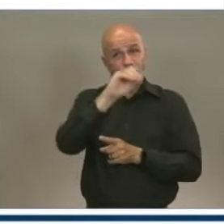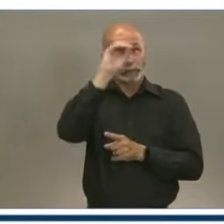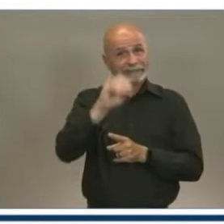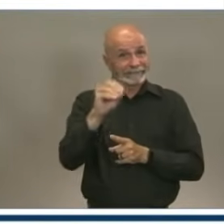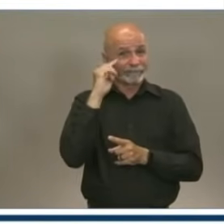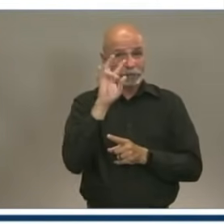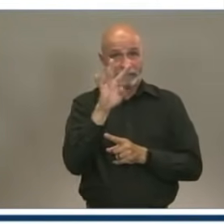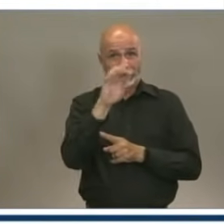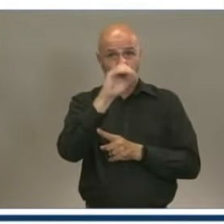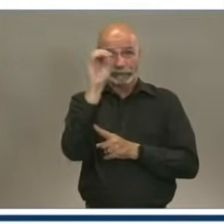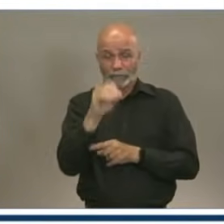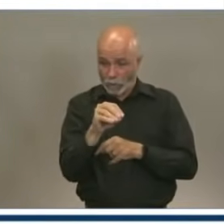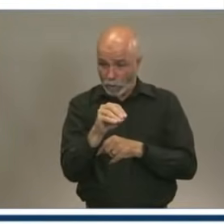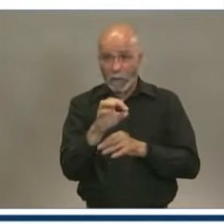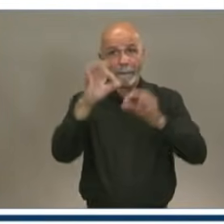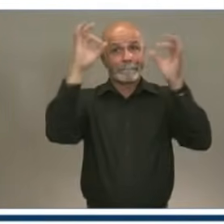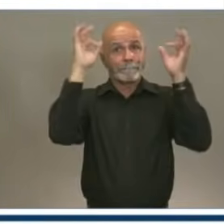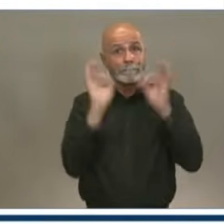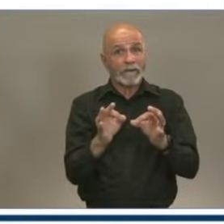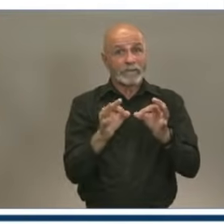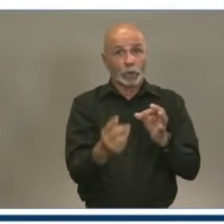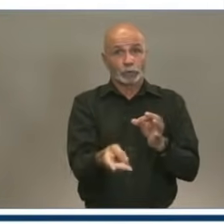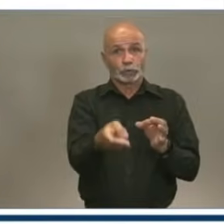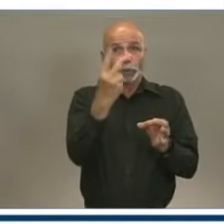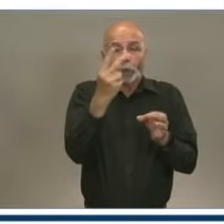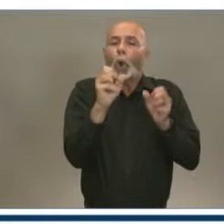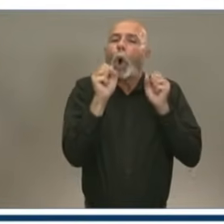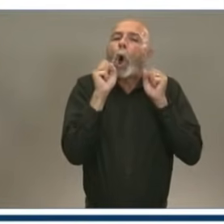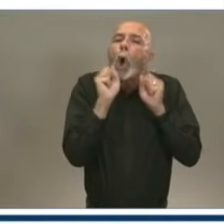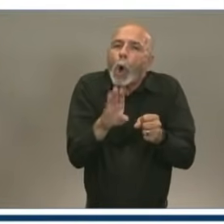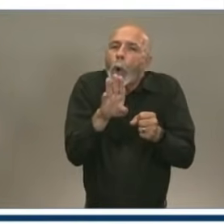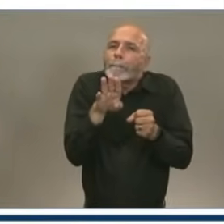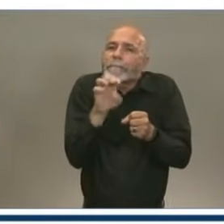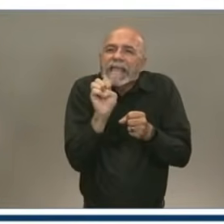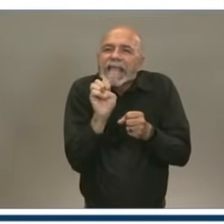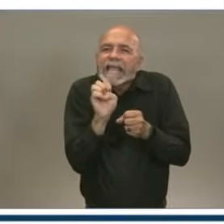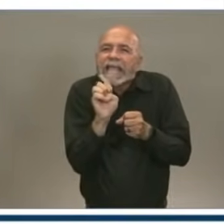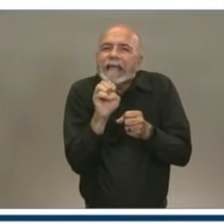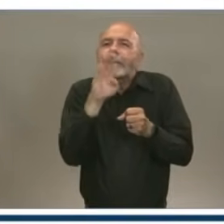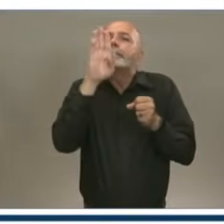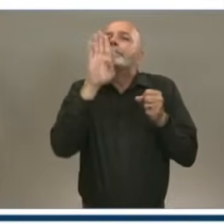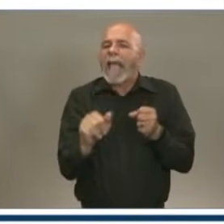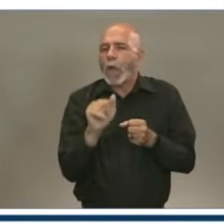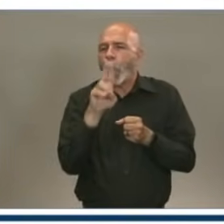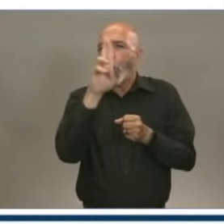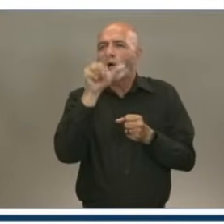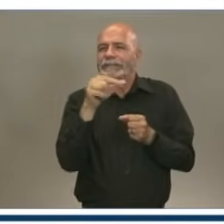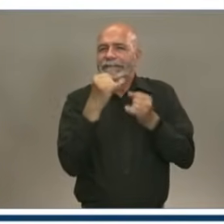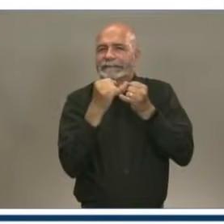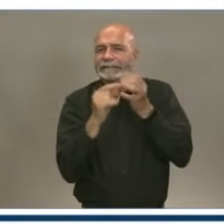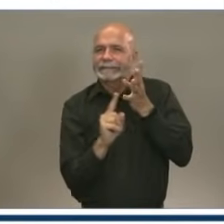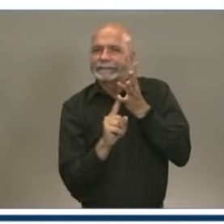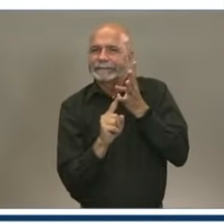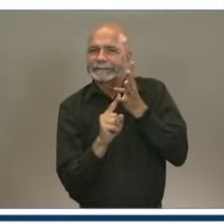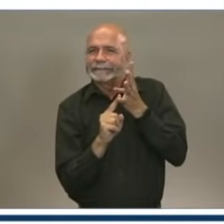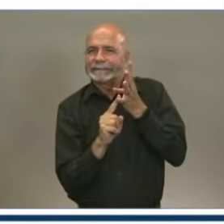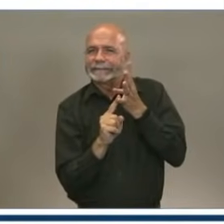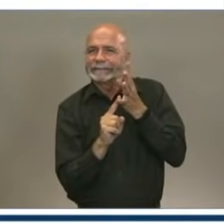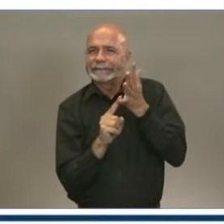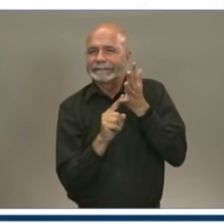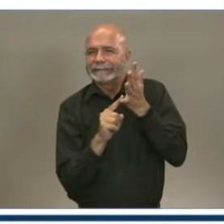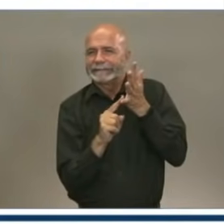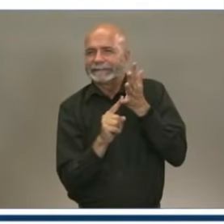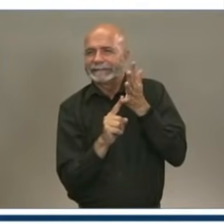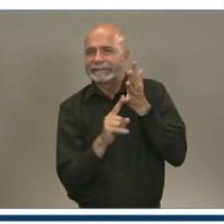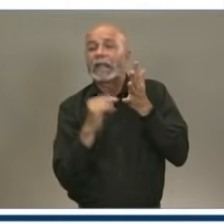We believe we can do that by the end of August, but that depends on that 90,000 Nova Scotians